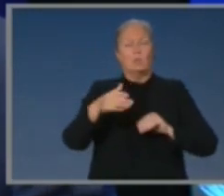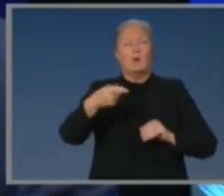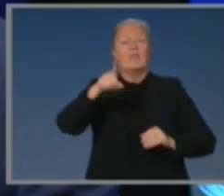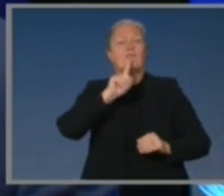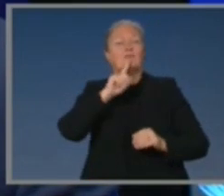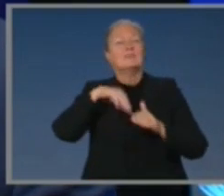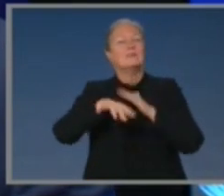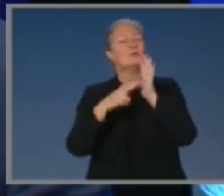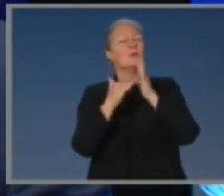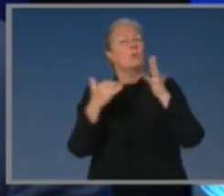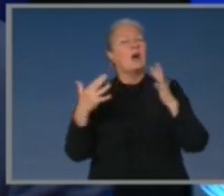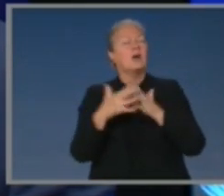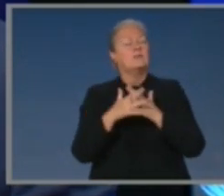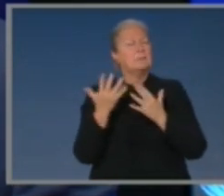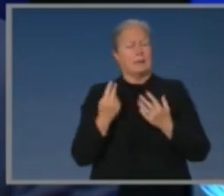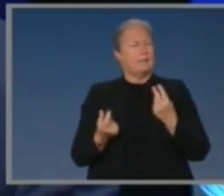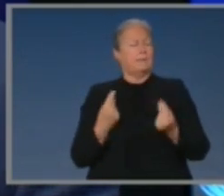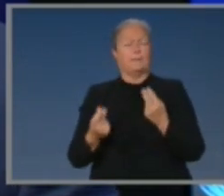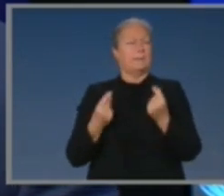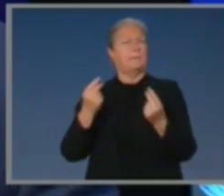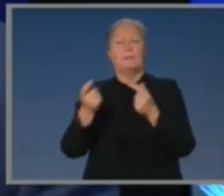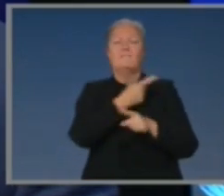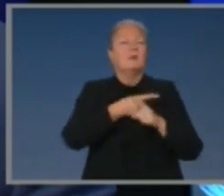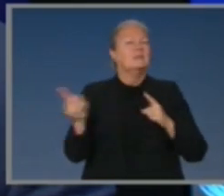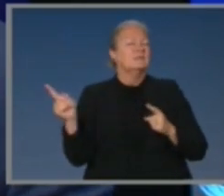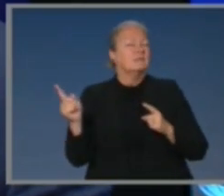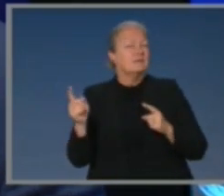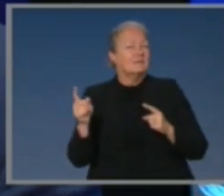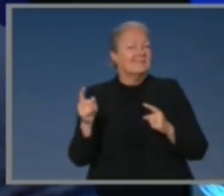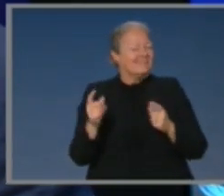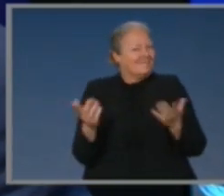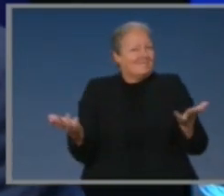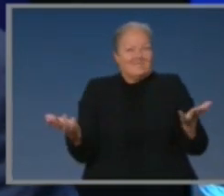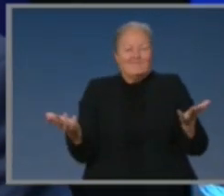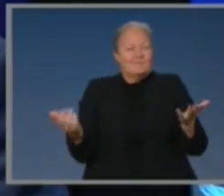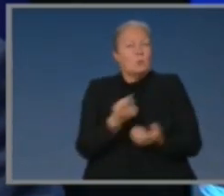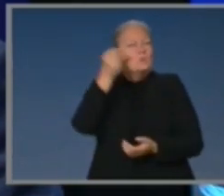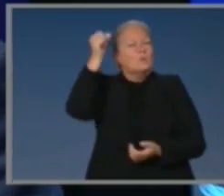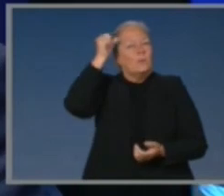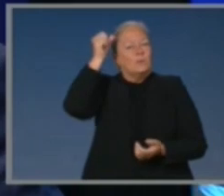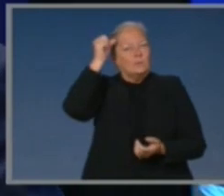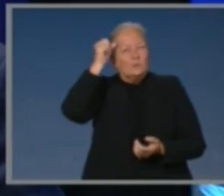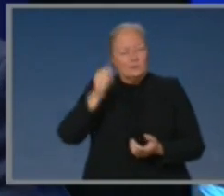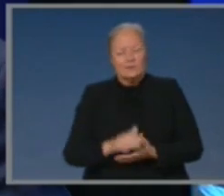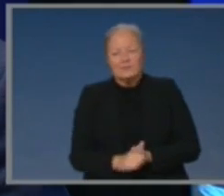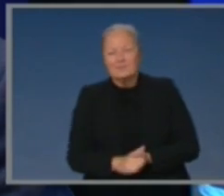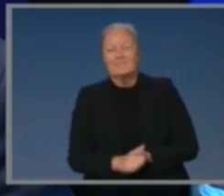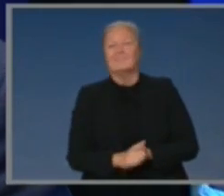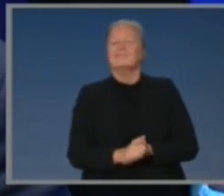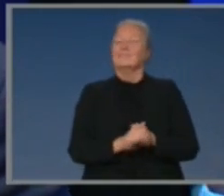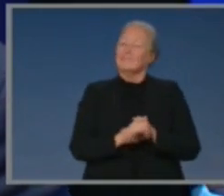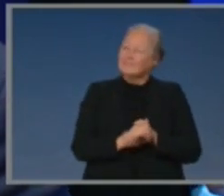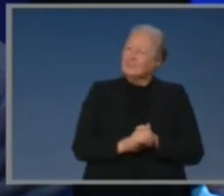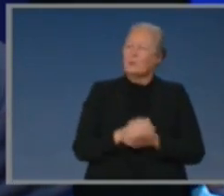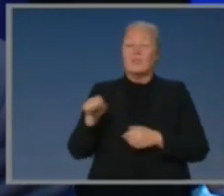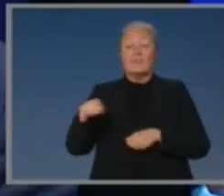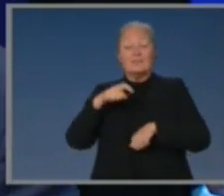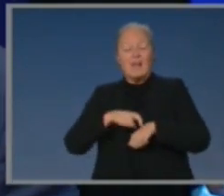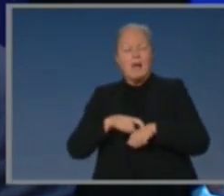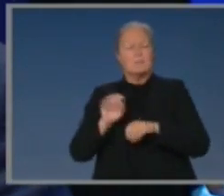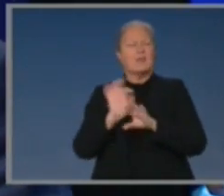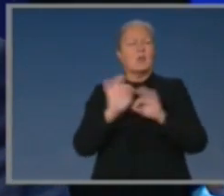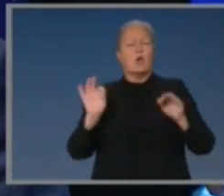quickly at that time. What I'd add to that is at that time there was not the same sort of sense of social distancing. There was not the